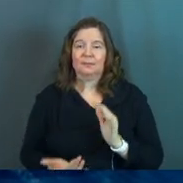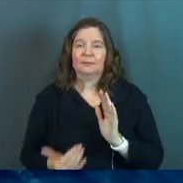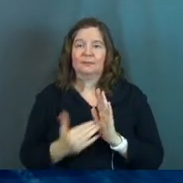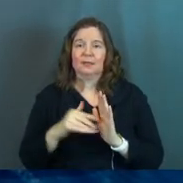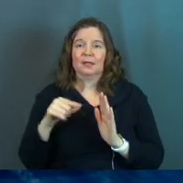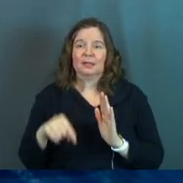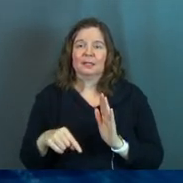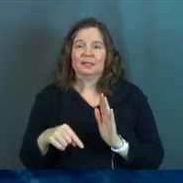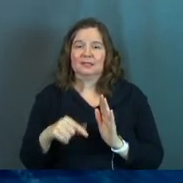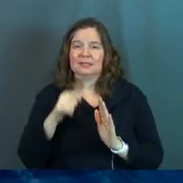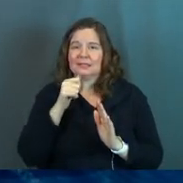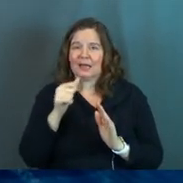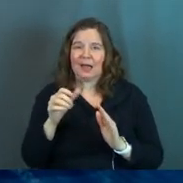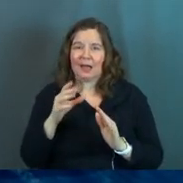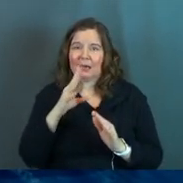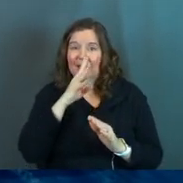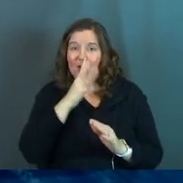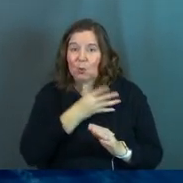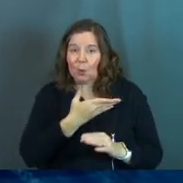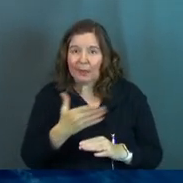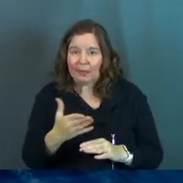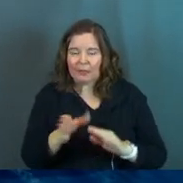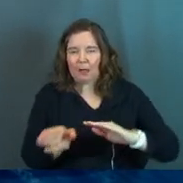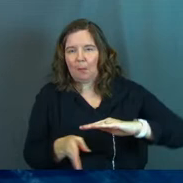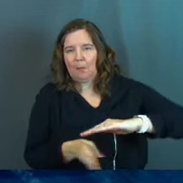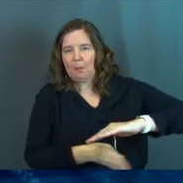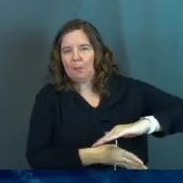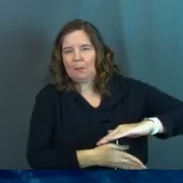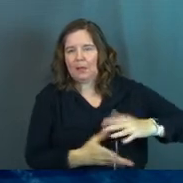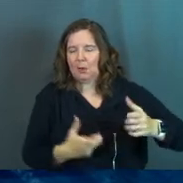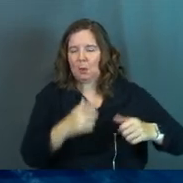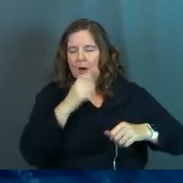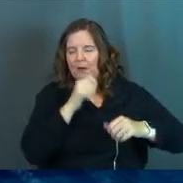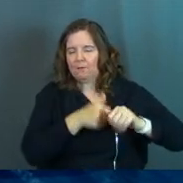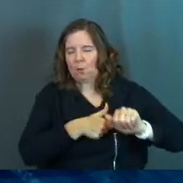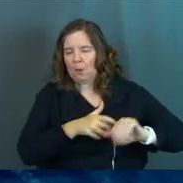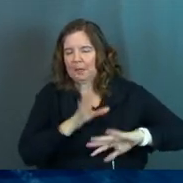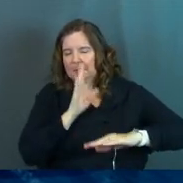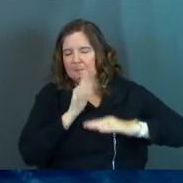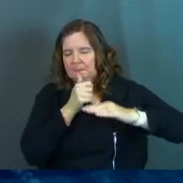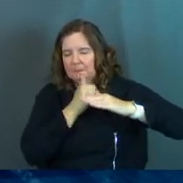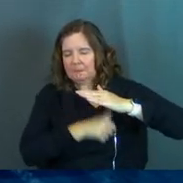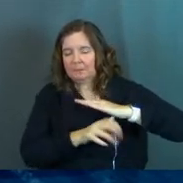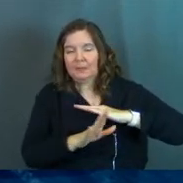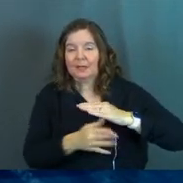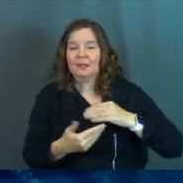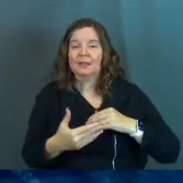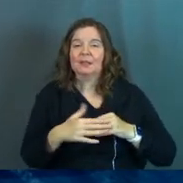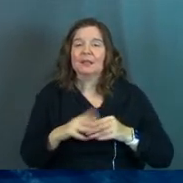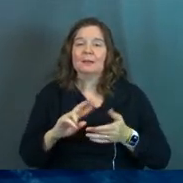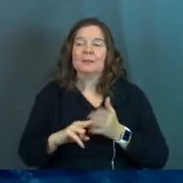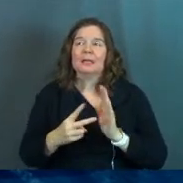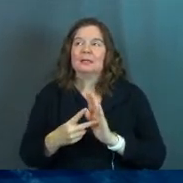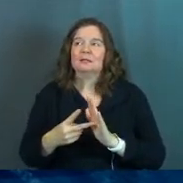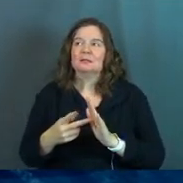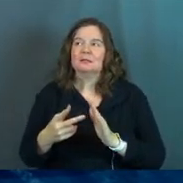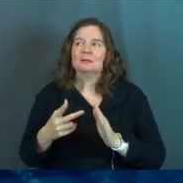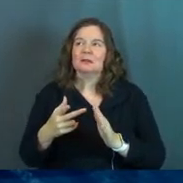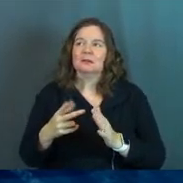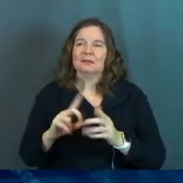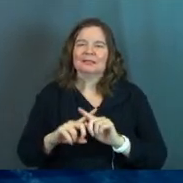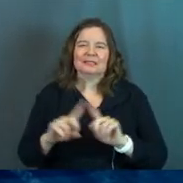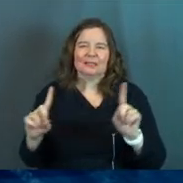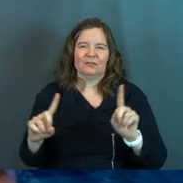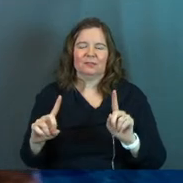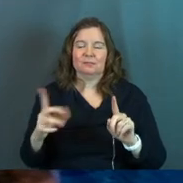Again, this isn't sweeping things under the rug like I want to avoid it or not deal with it. This is covering an offense. It's very,